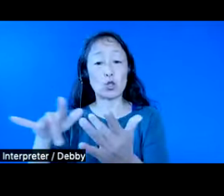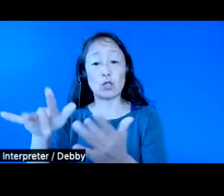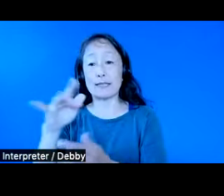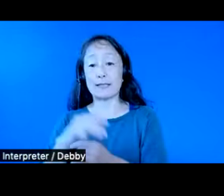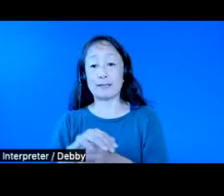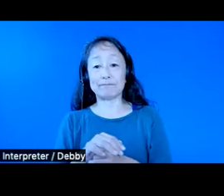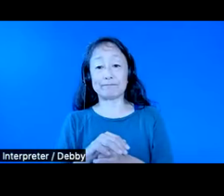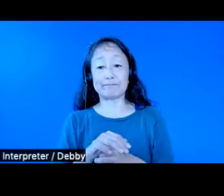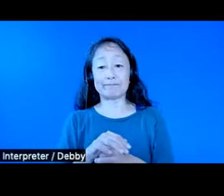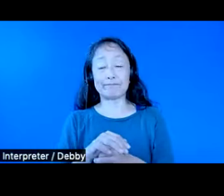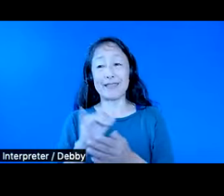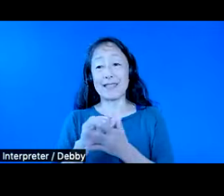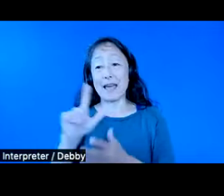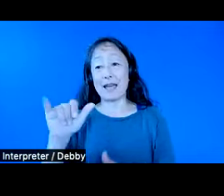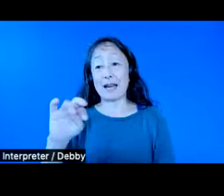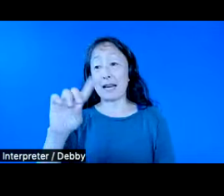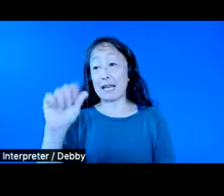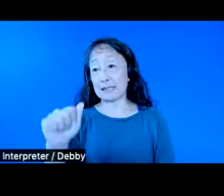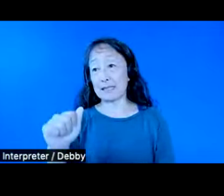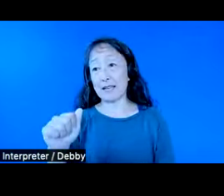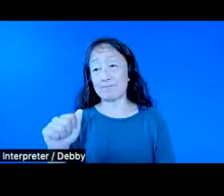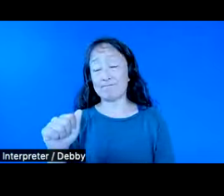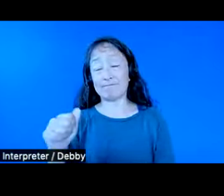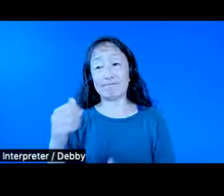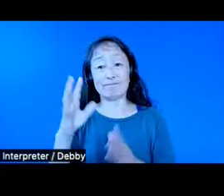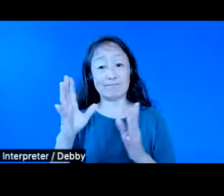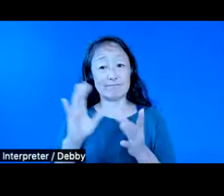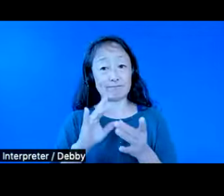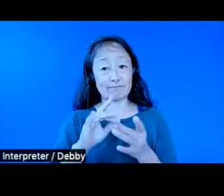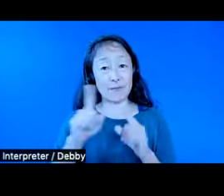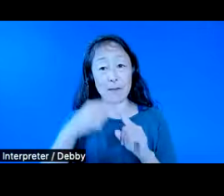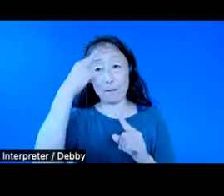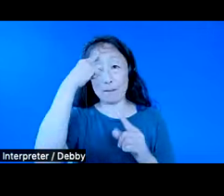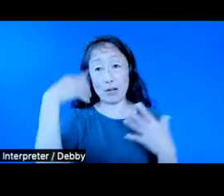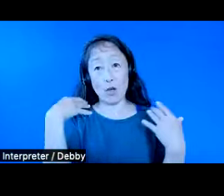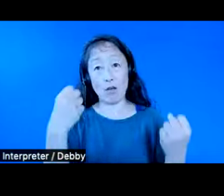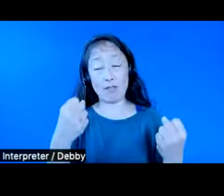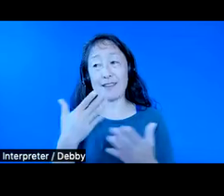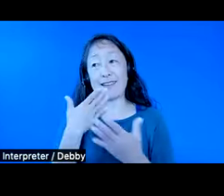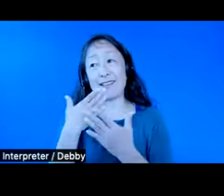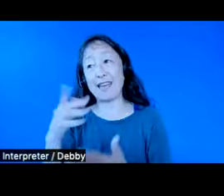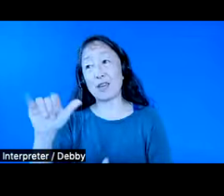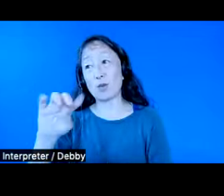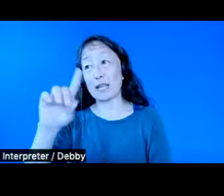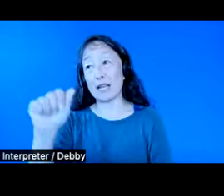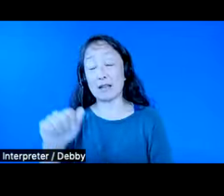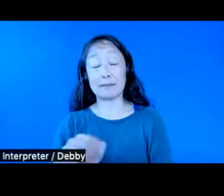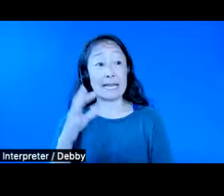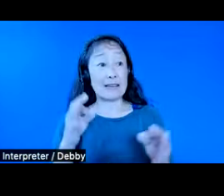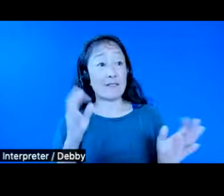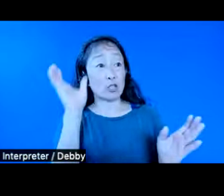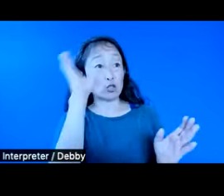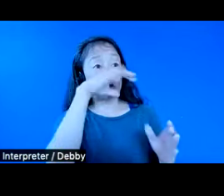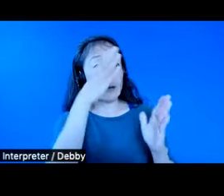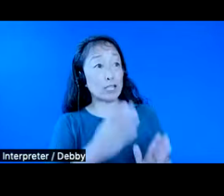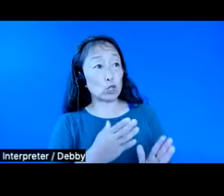you, Miss Linda, that you had talked about mental health. When it's a stranger danger, that is so different than